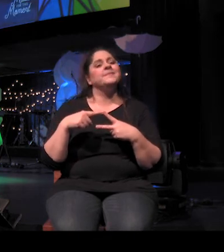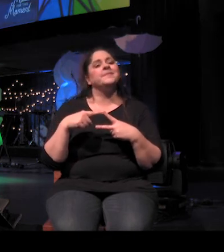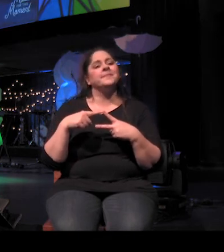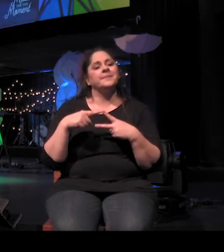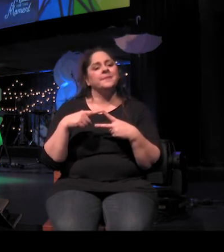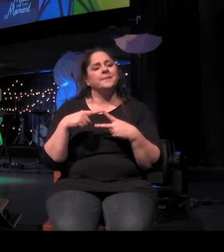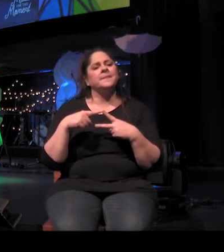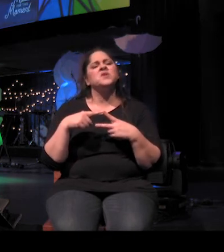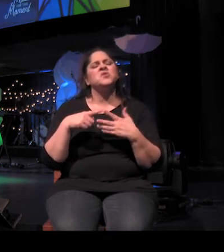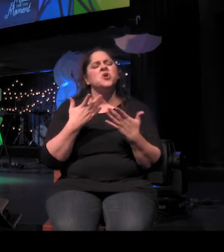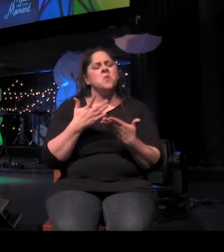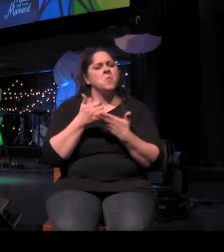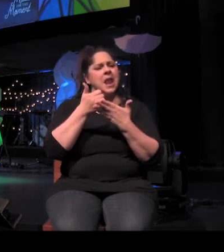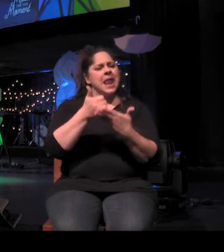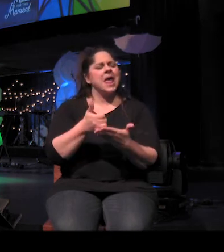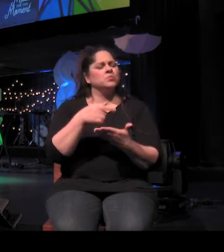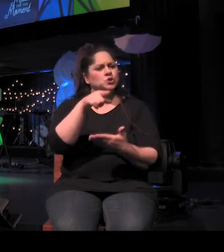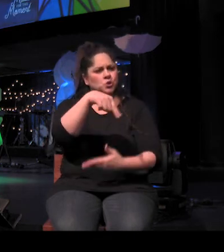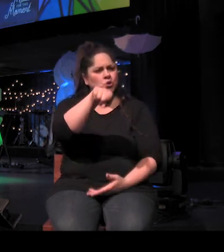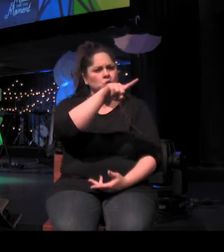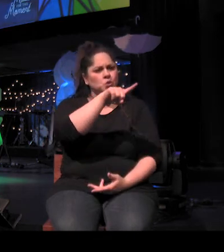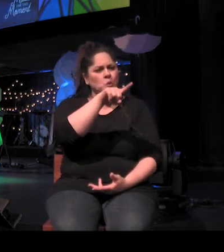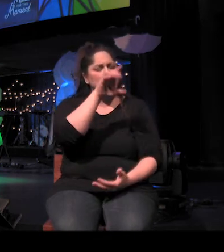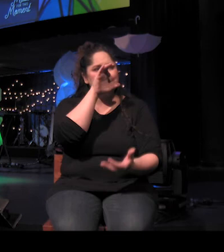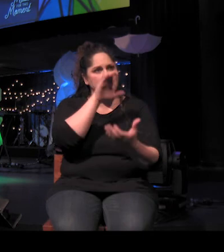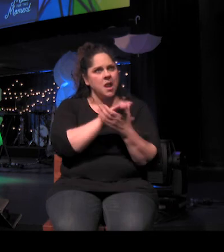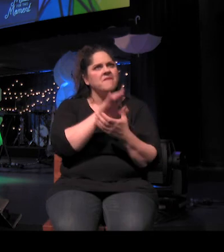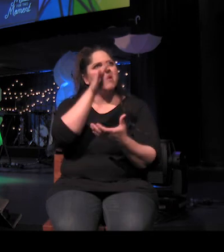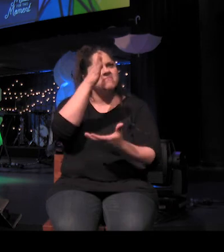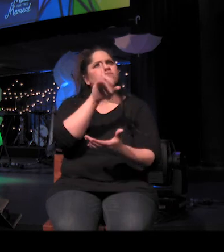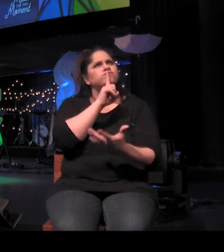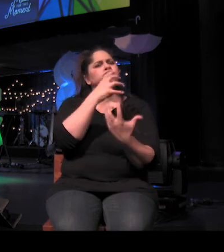What helps you believe that God cares for you?